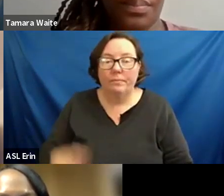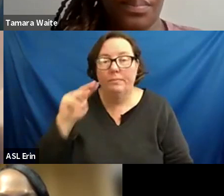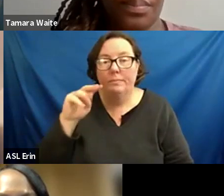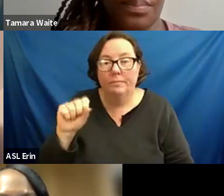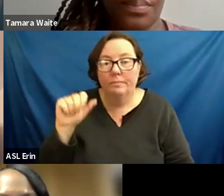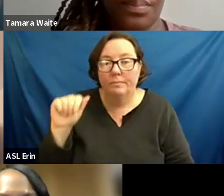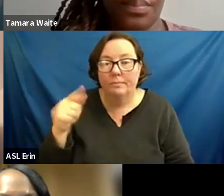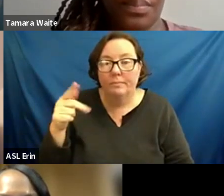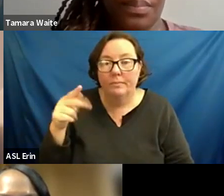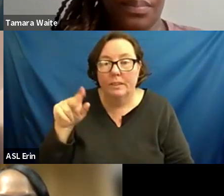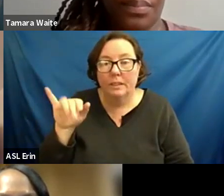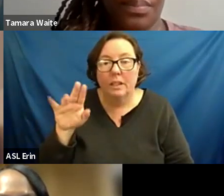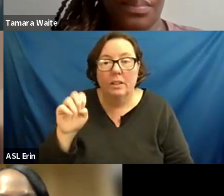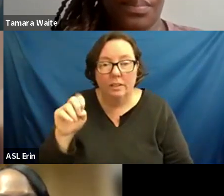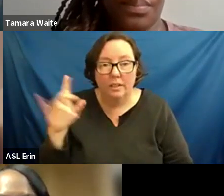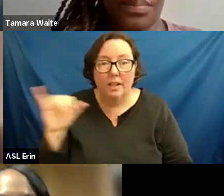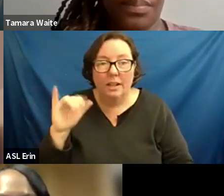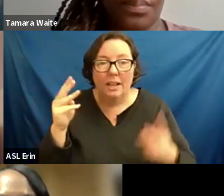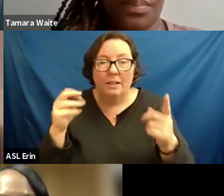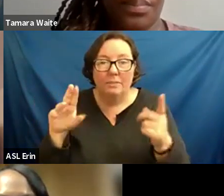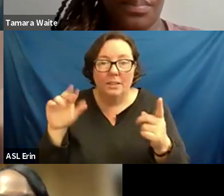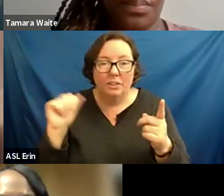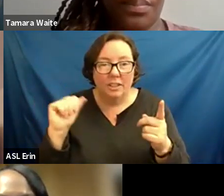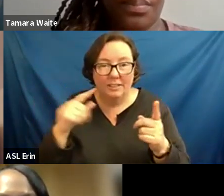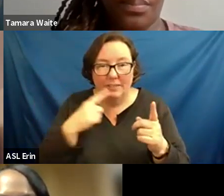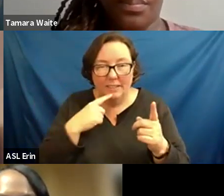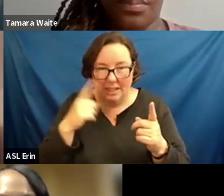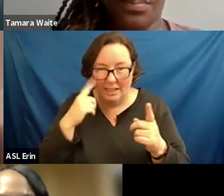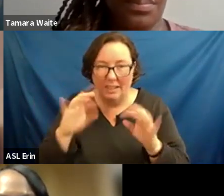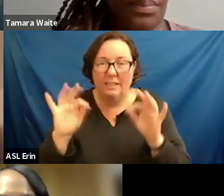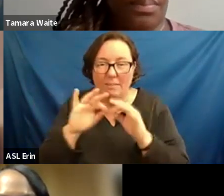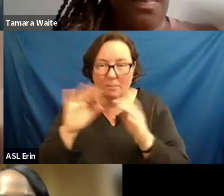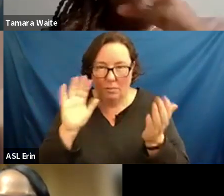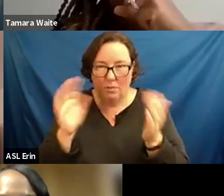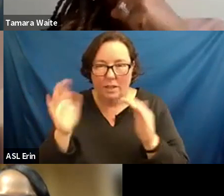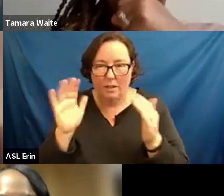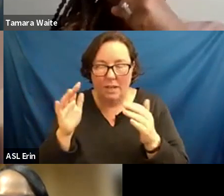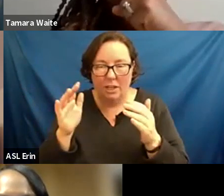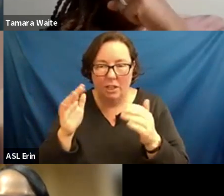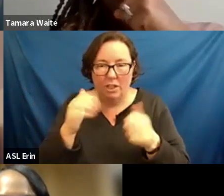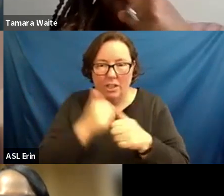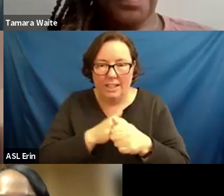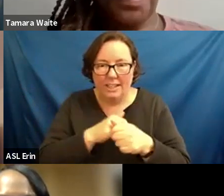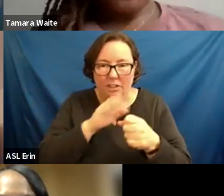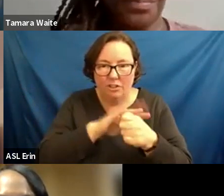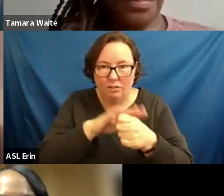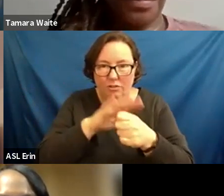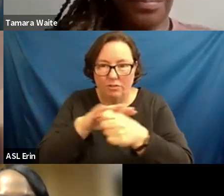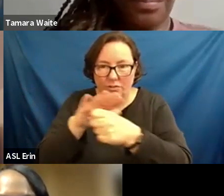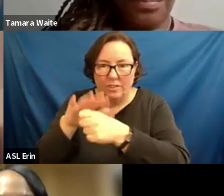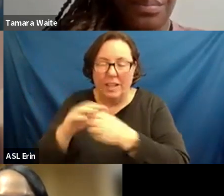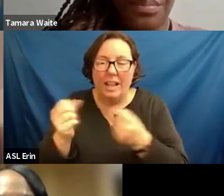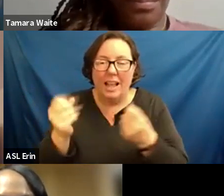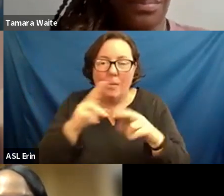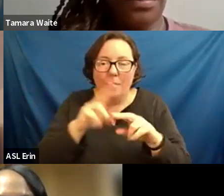I also think that, as Mr. Acevedo said, it will be really important to have a comparison with previous years of the number of